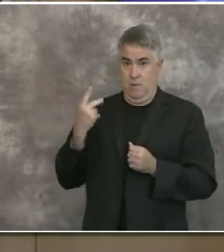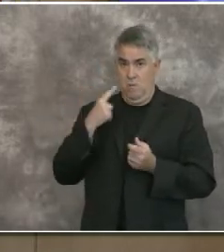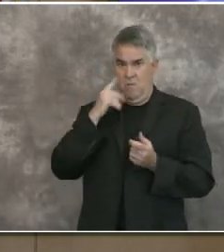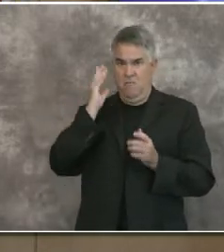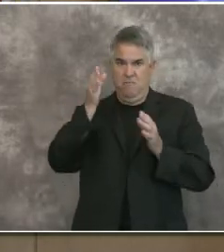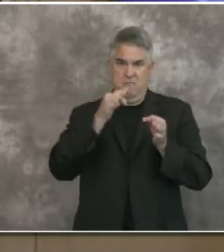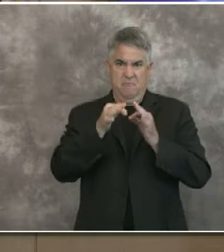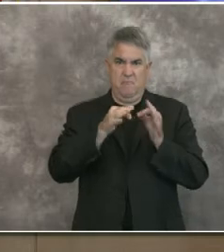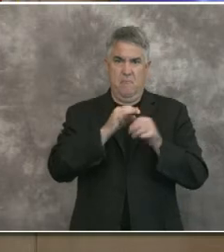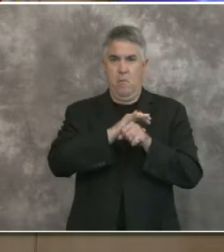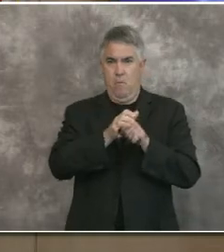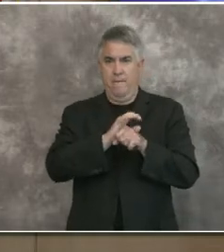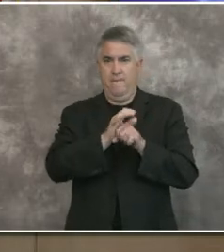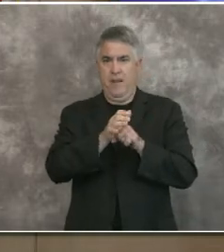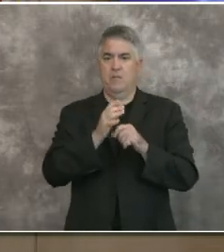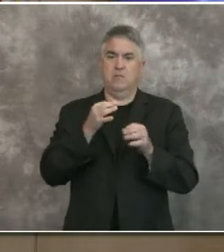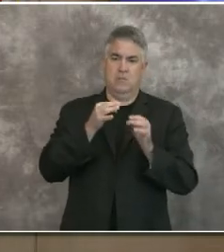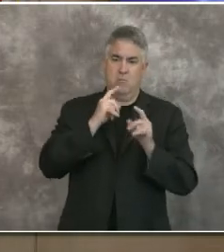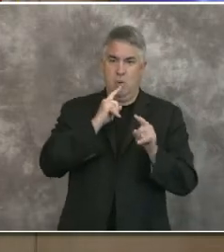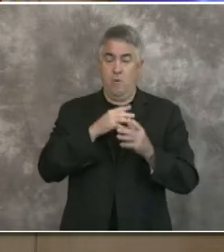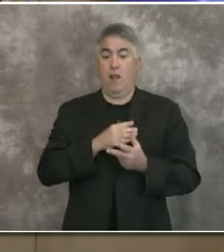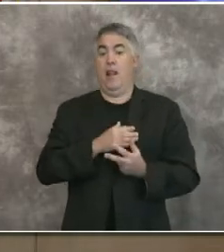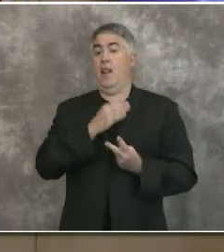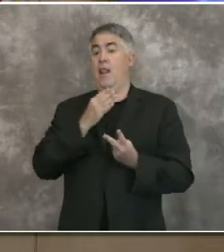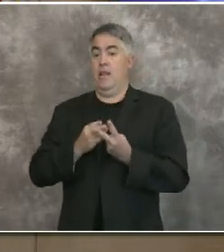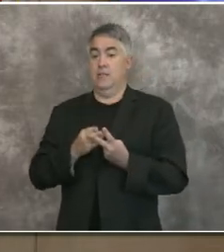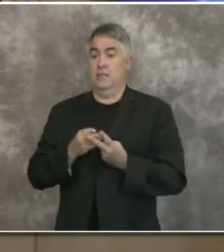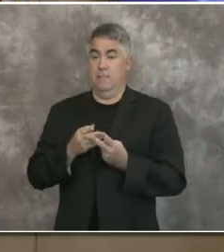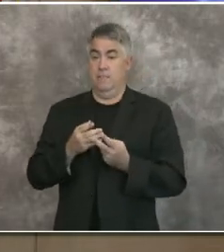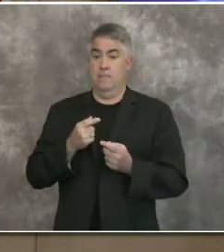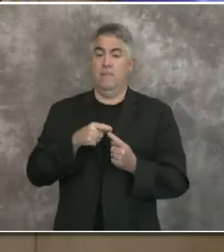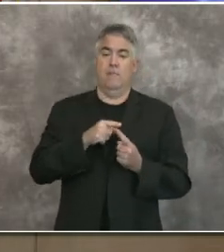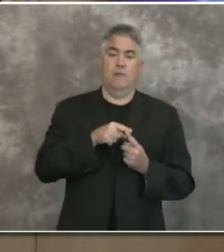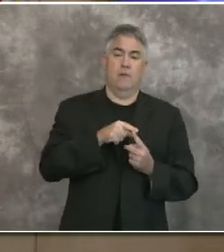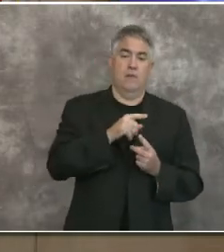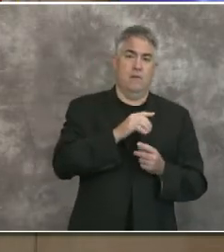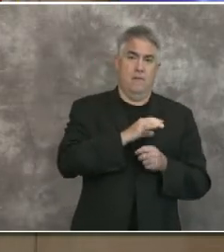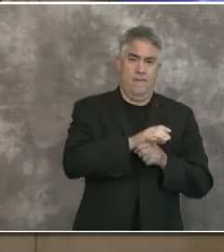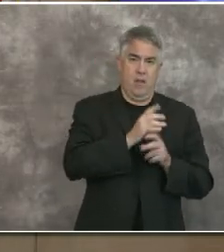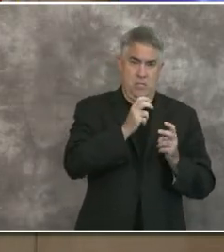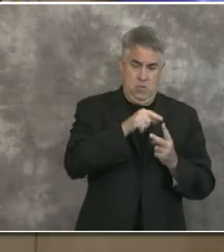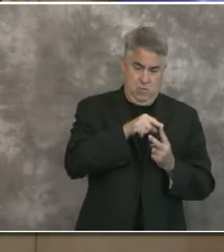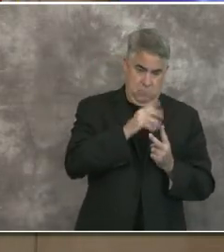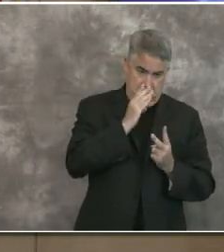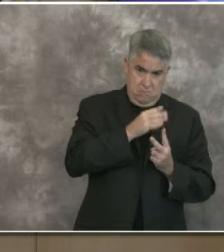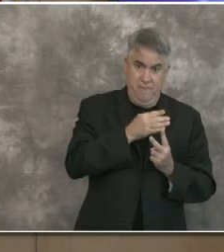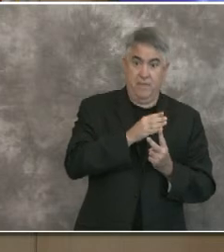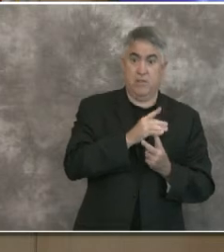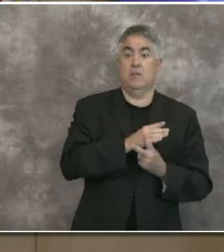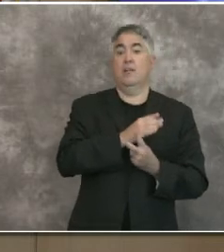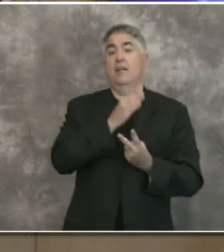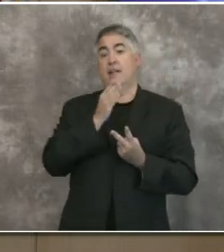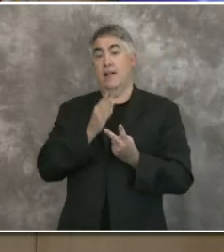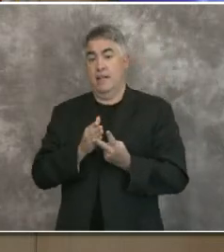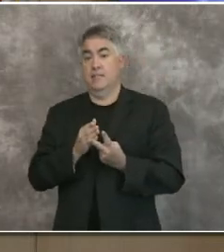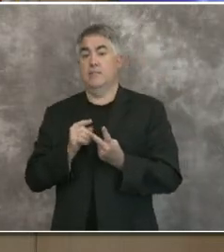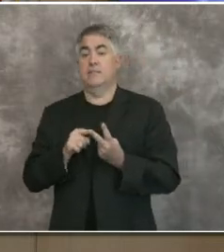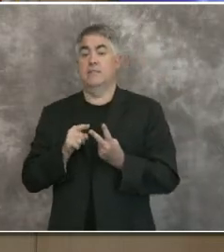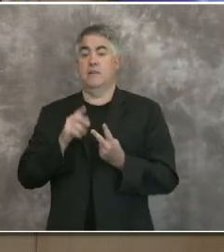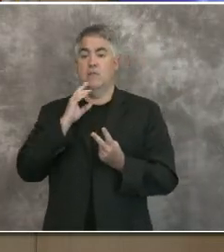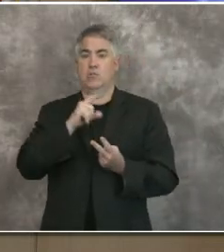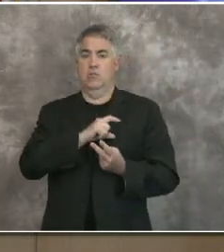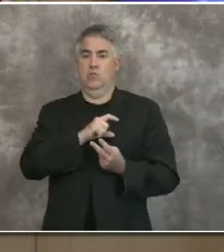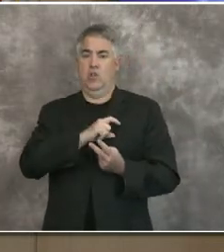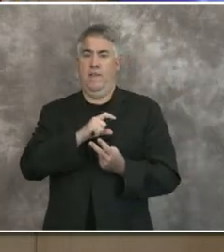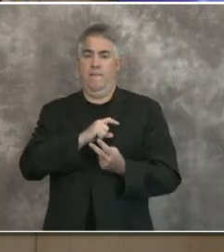response. We will then be taking any COVID or coronavirus-related questions. At the conclusion of that, Sheriff Gore will be here to